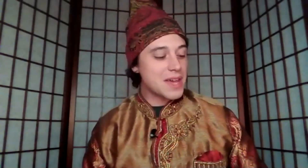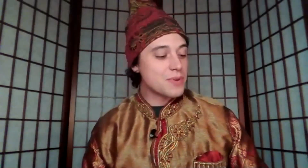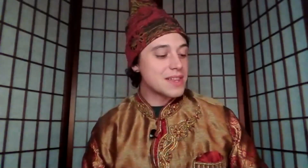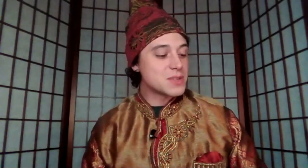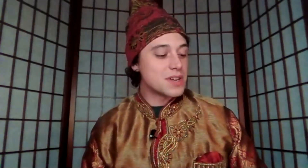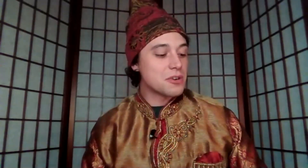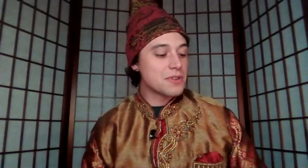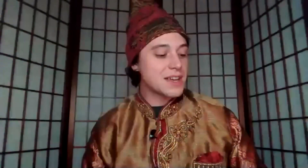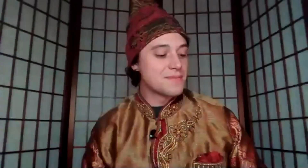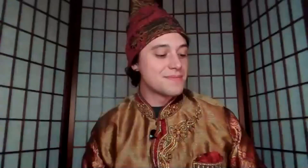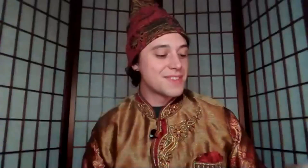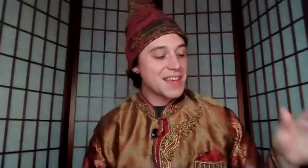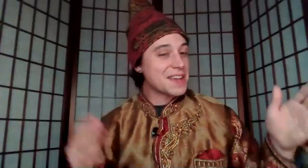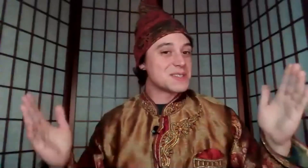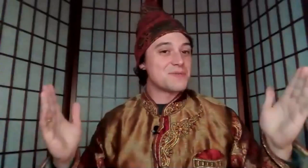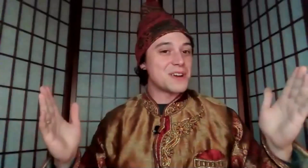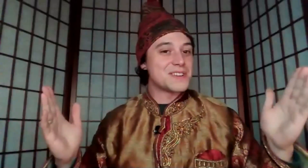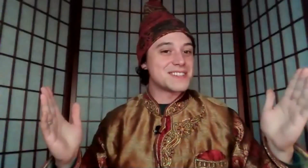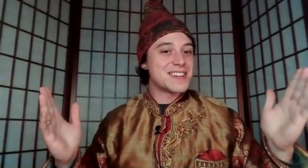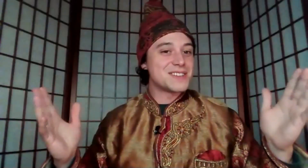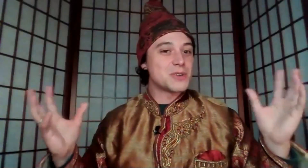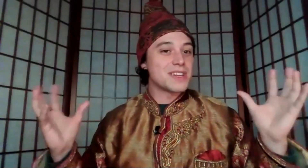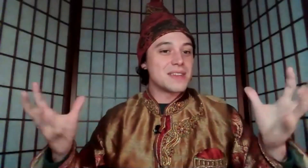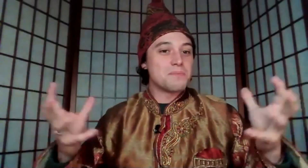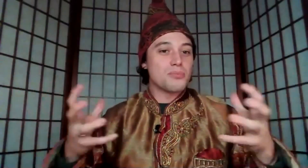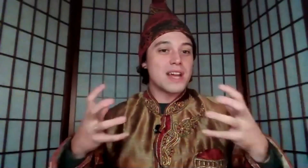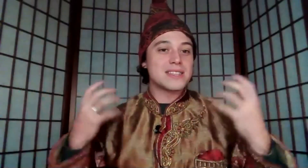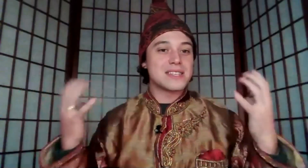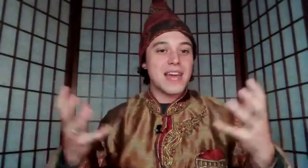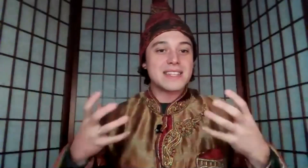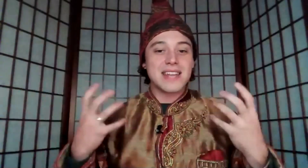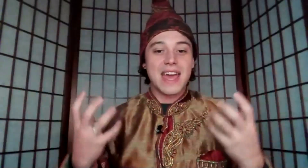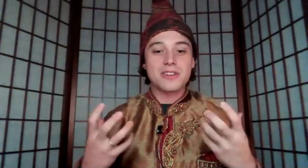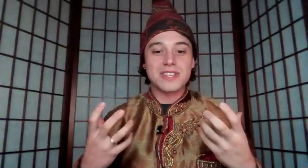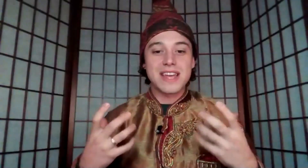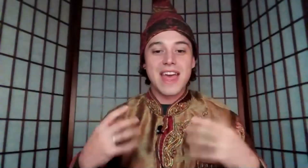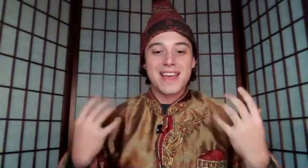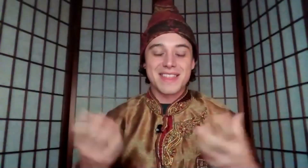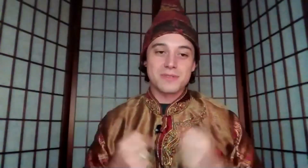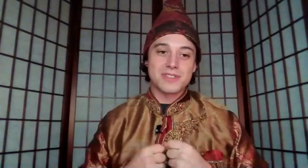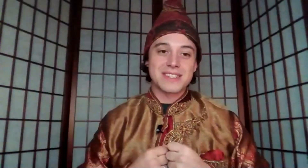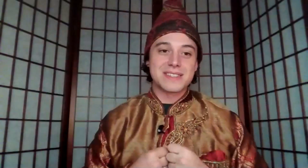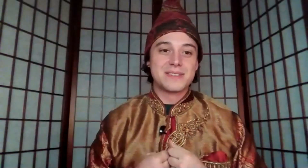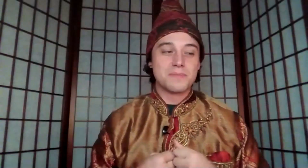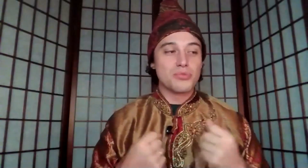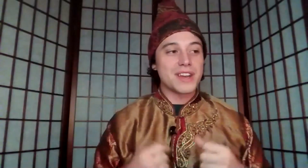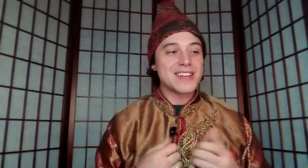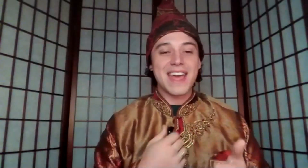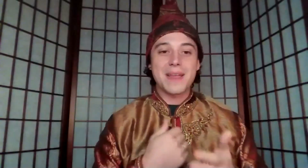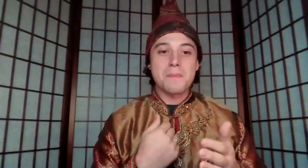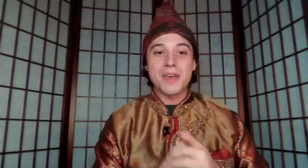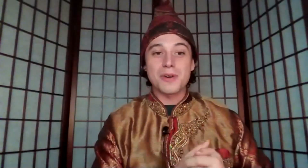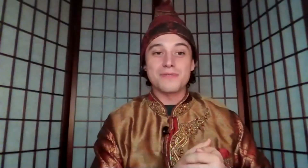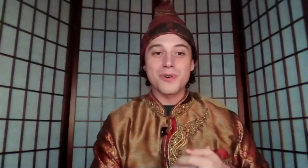And you may release when you're ready. And like a sunflower does the sun, soak in the bright light and energy that was just brought